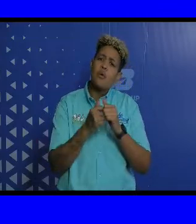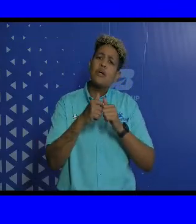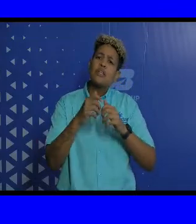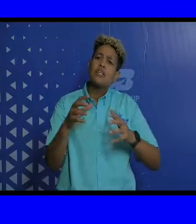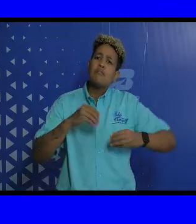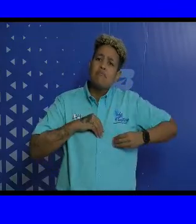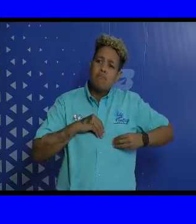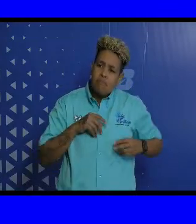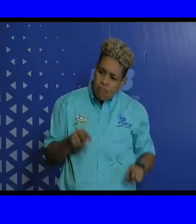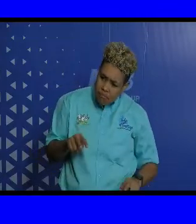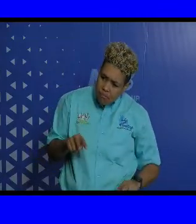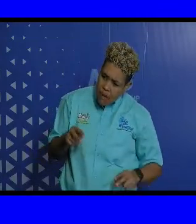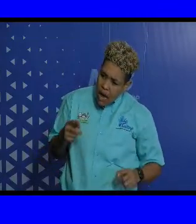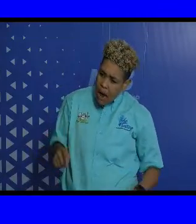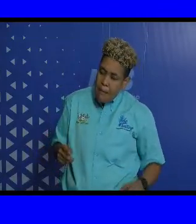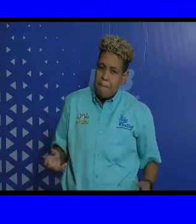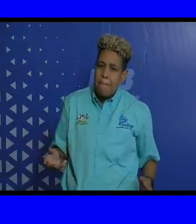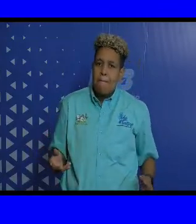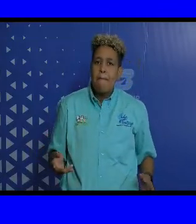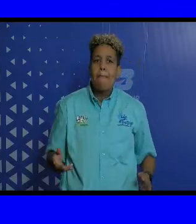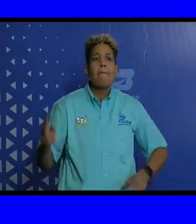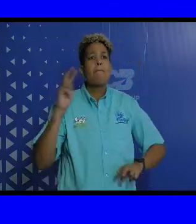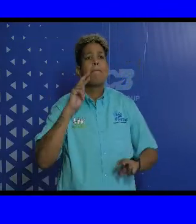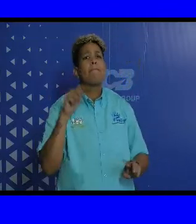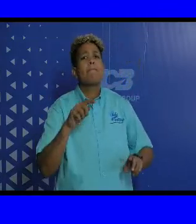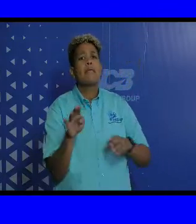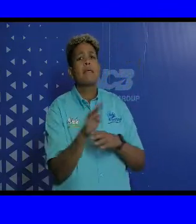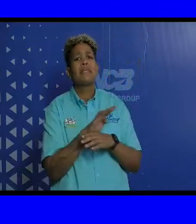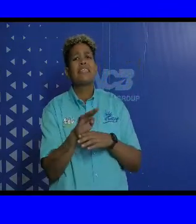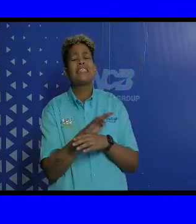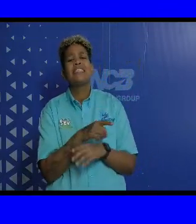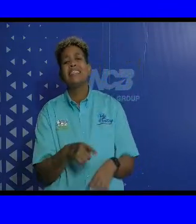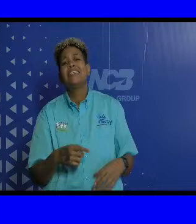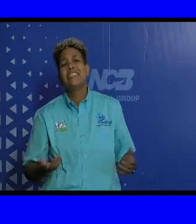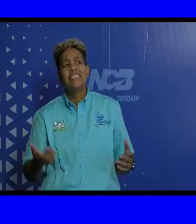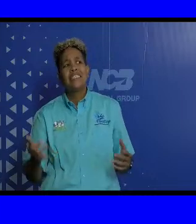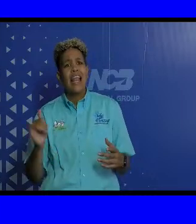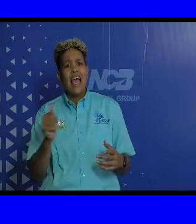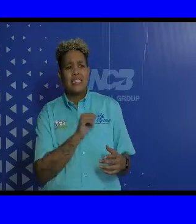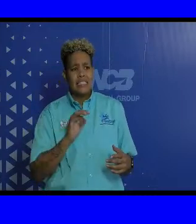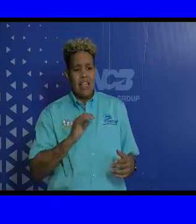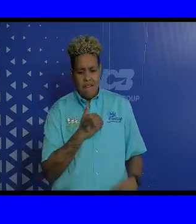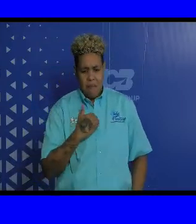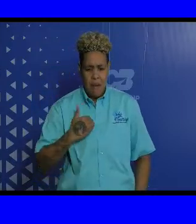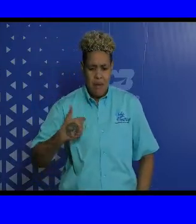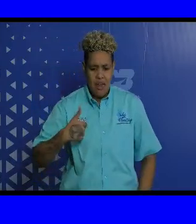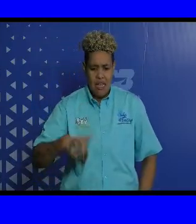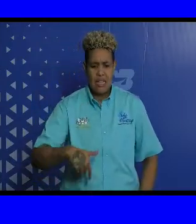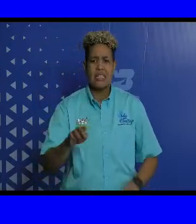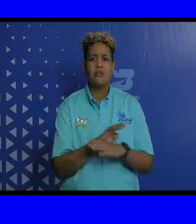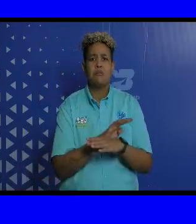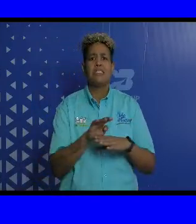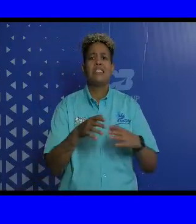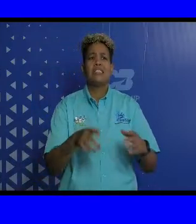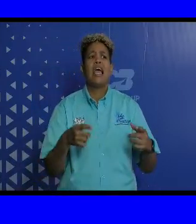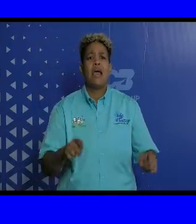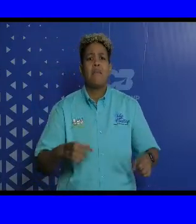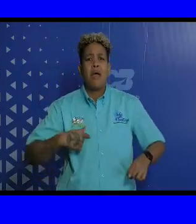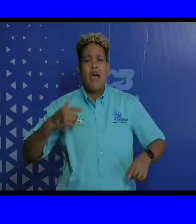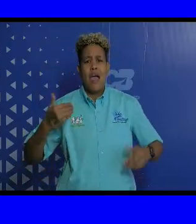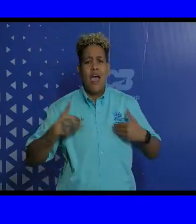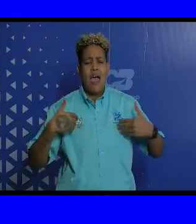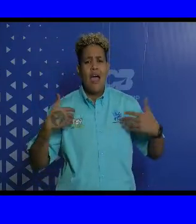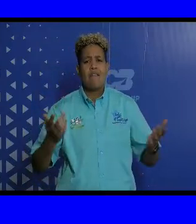taking ownership. Treating this business as a staff member, that this business, I have